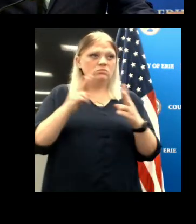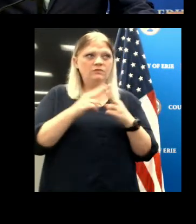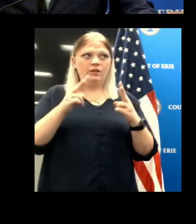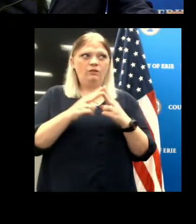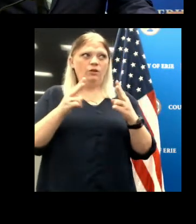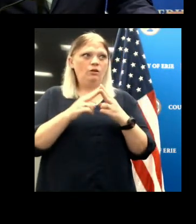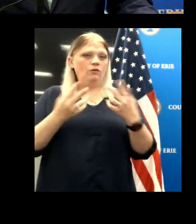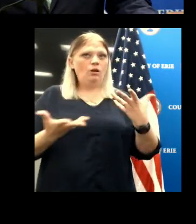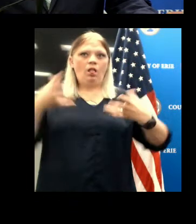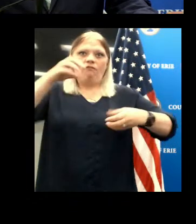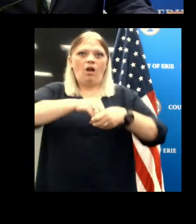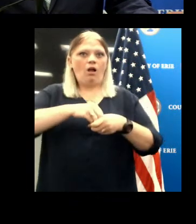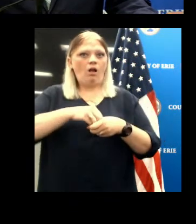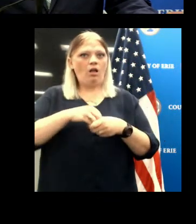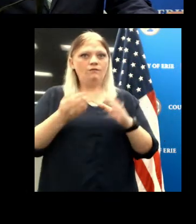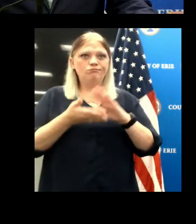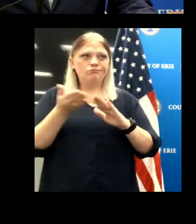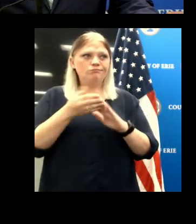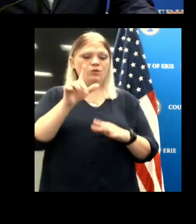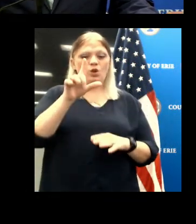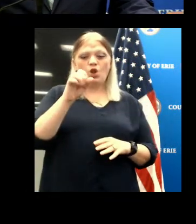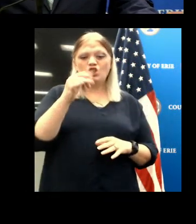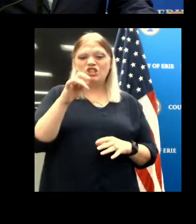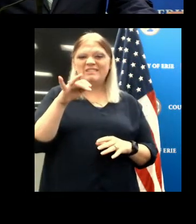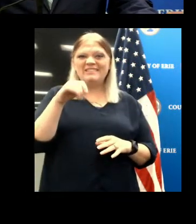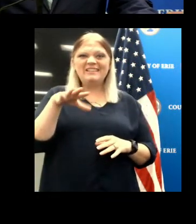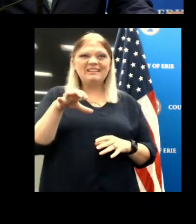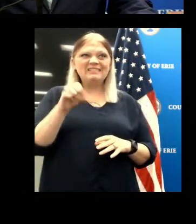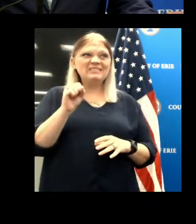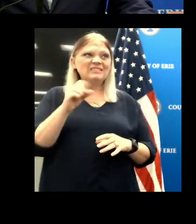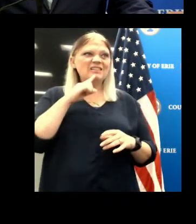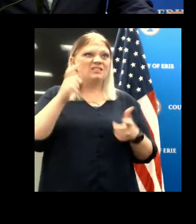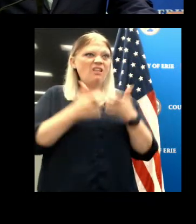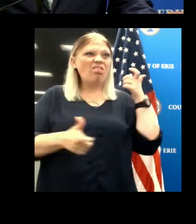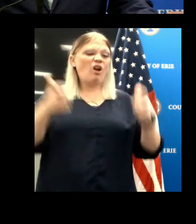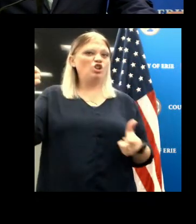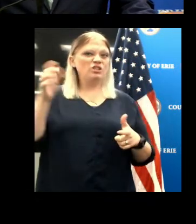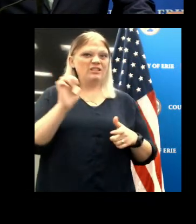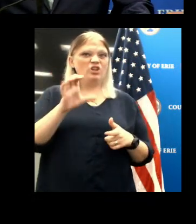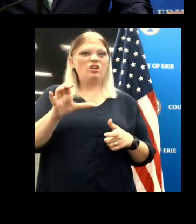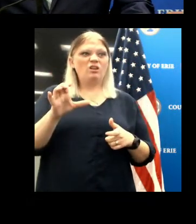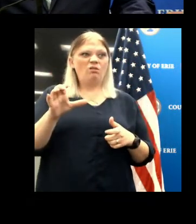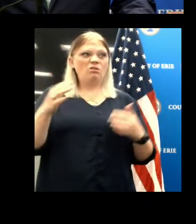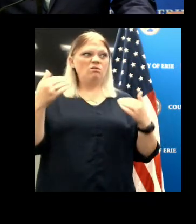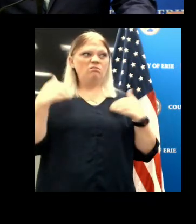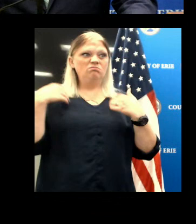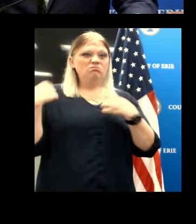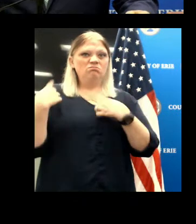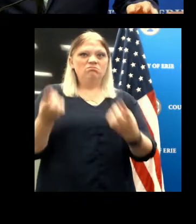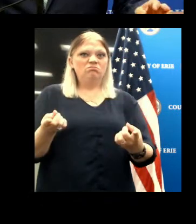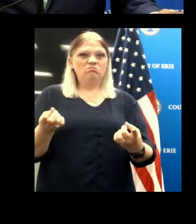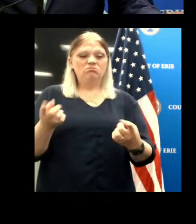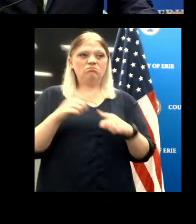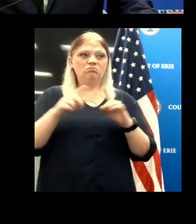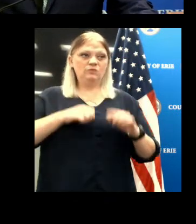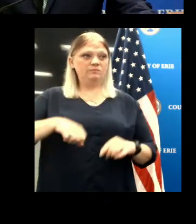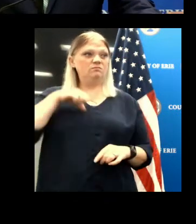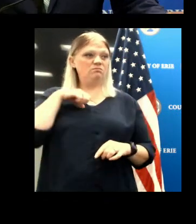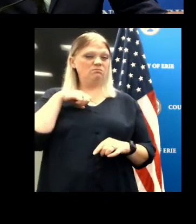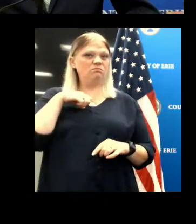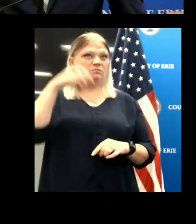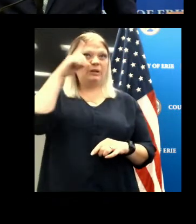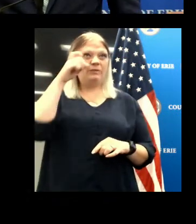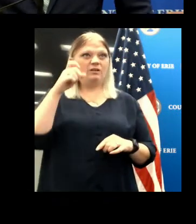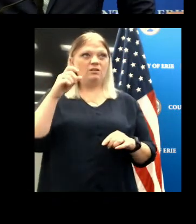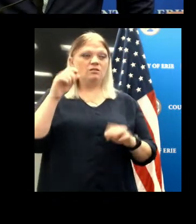encompassing operation. Logistics-wise, it's one of the largest logistics operations that Erie County has ever had. But I'm proud to say that because of